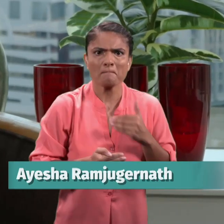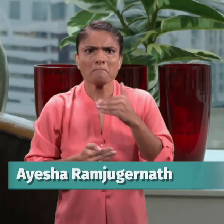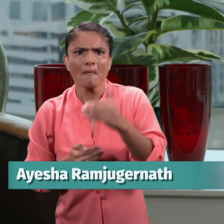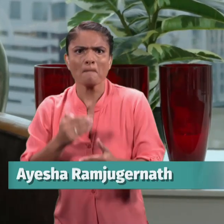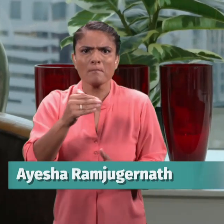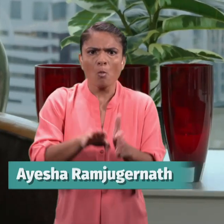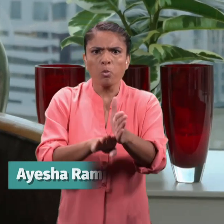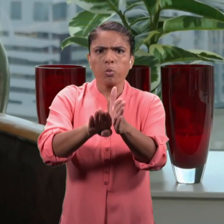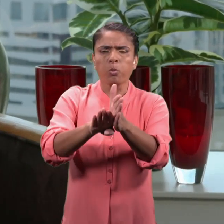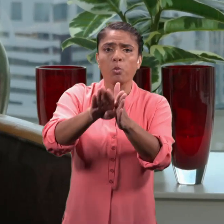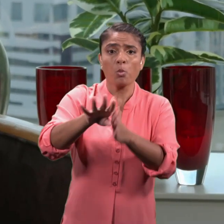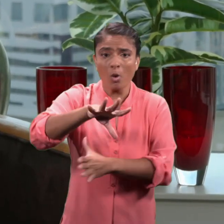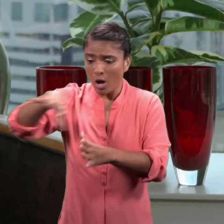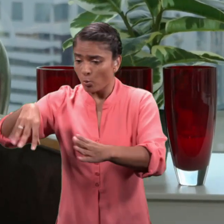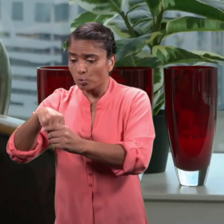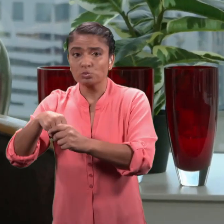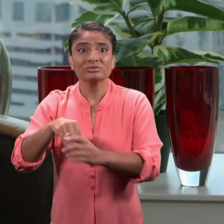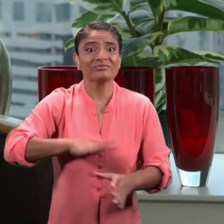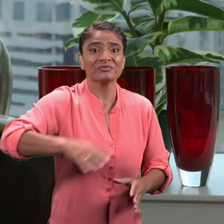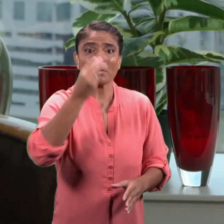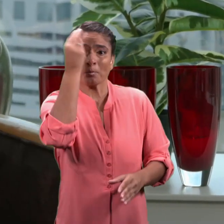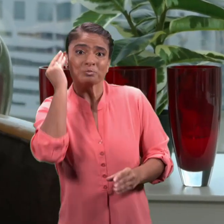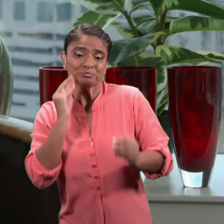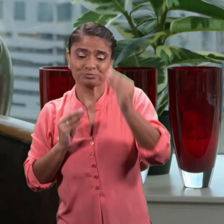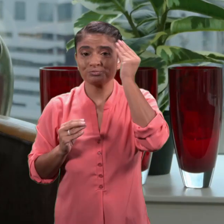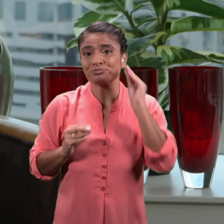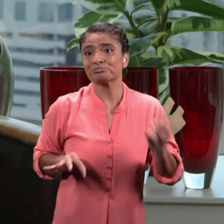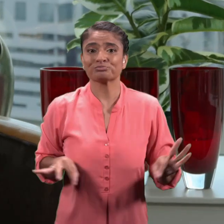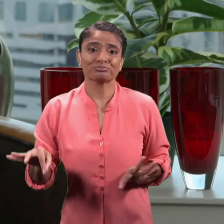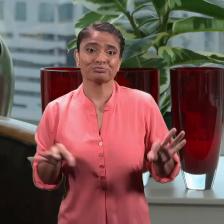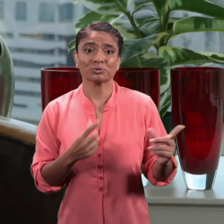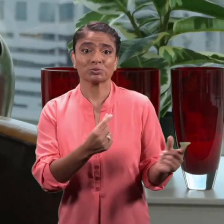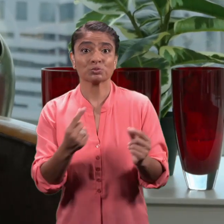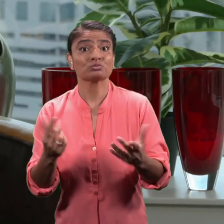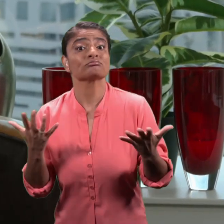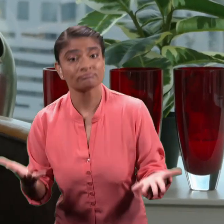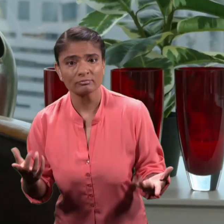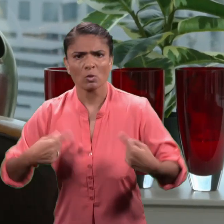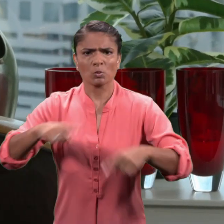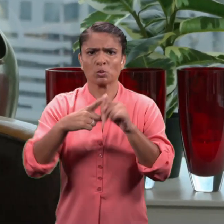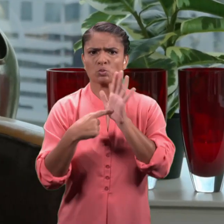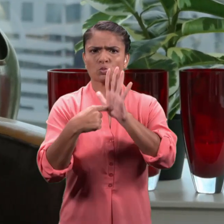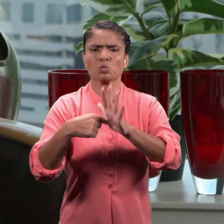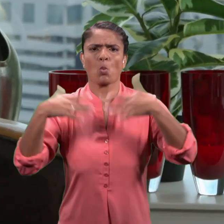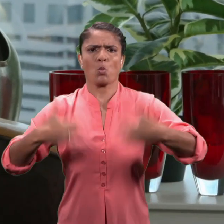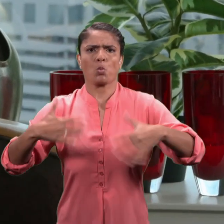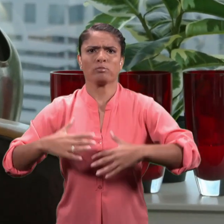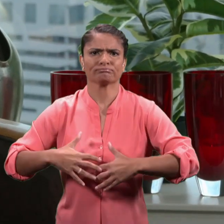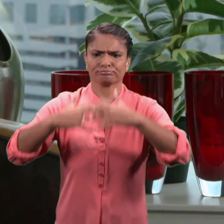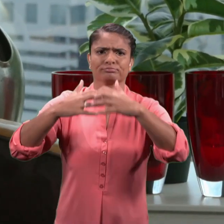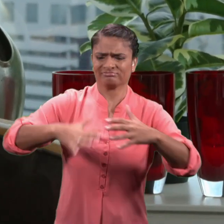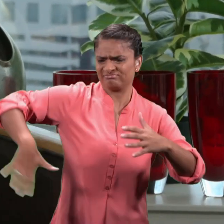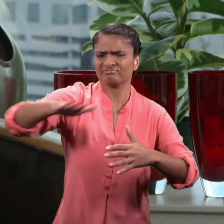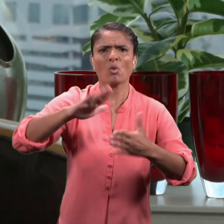daar vordering gemaak deur die skoonheidsbedryf wanneer dit by inklusiwiteit kom. Die bedryf bly egter grootliks 'n gebied wat uitsluitlik vir